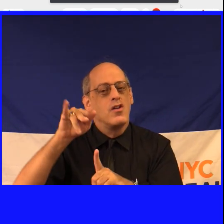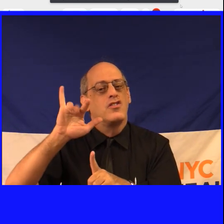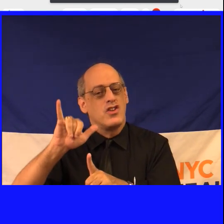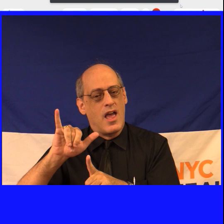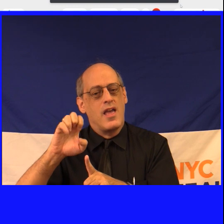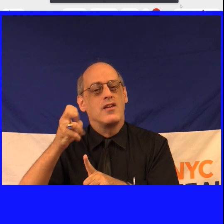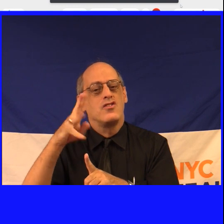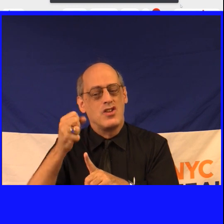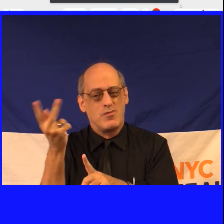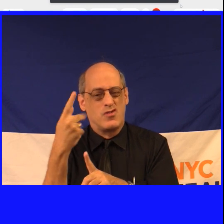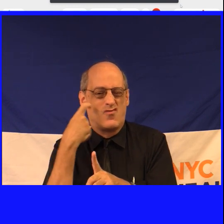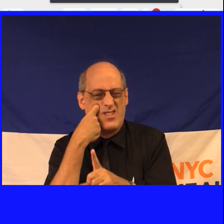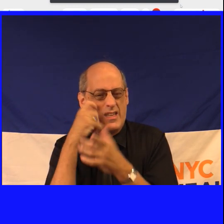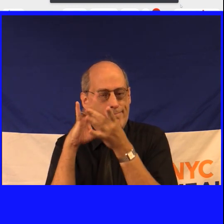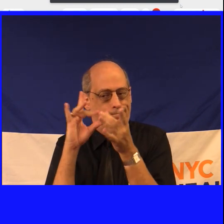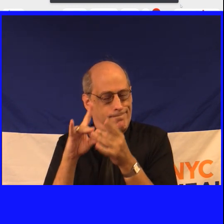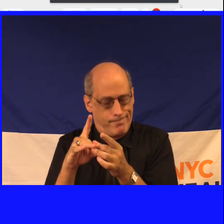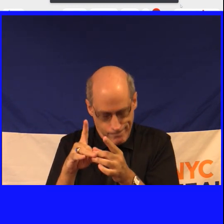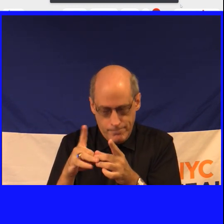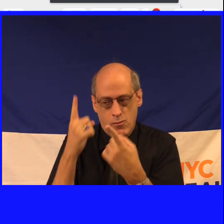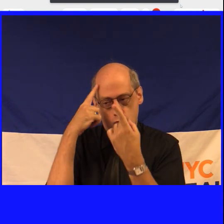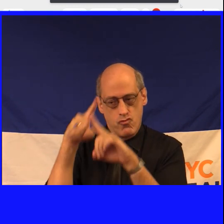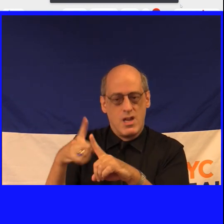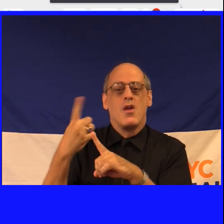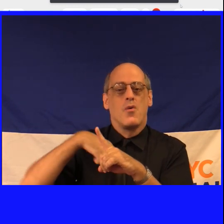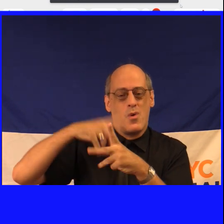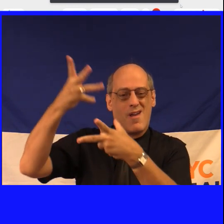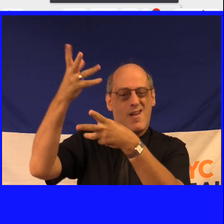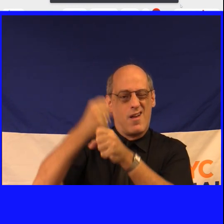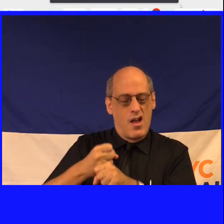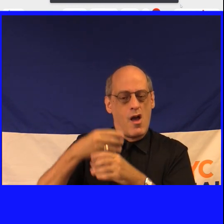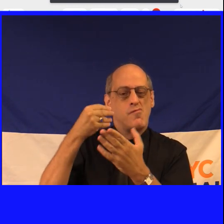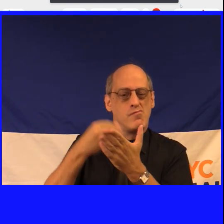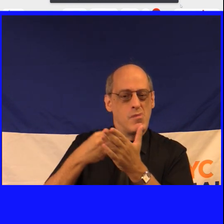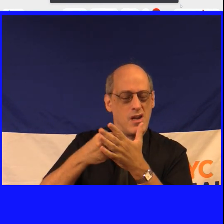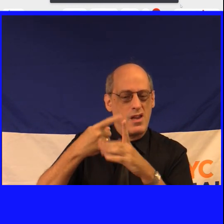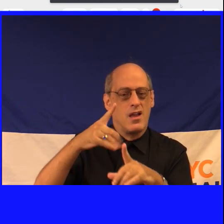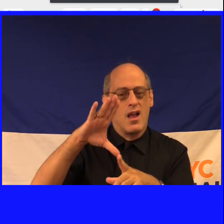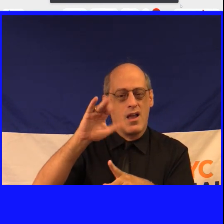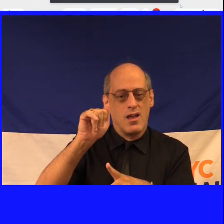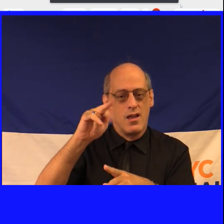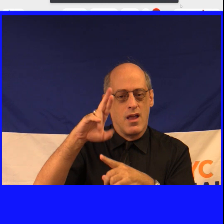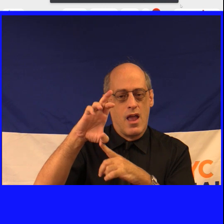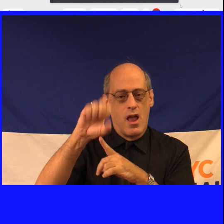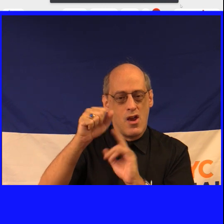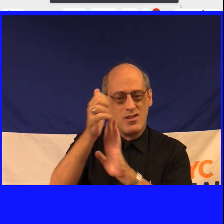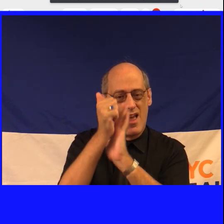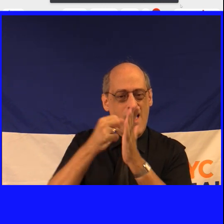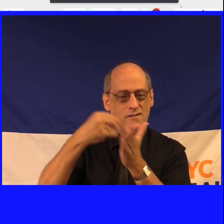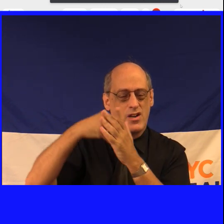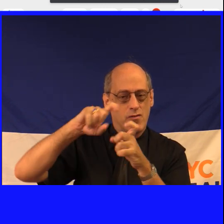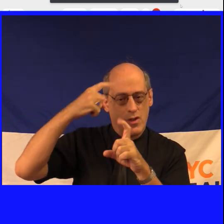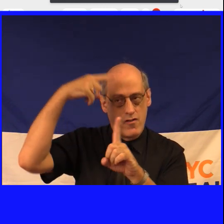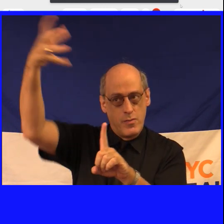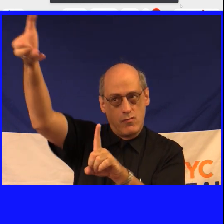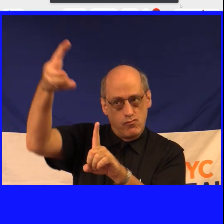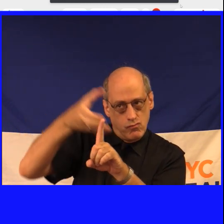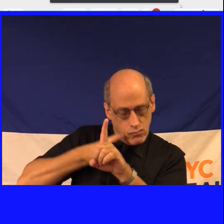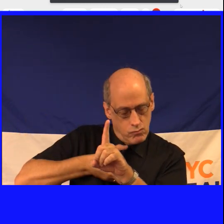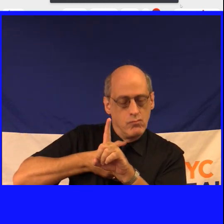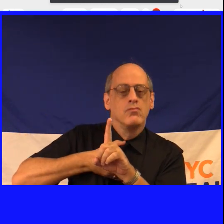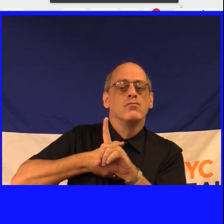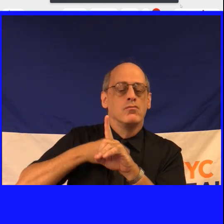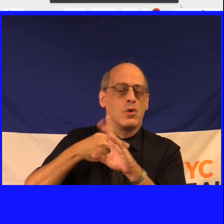clearly alluded to, the organization has received a significant amount of CARES Act funding, And as a result, we did, and we focused, and